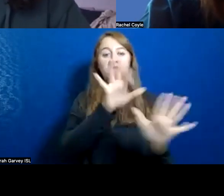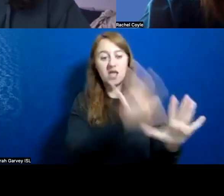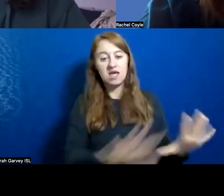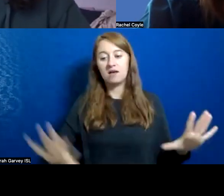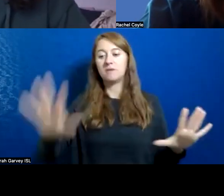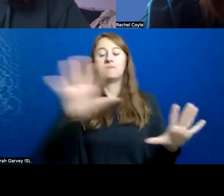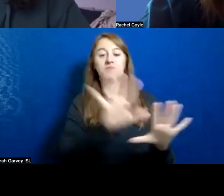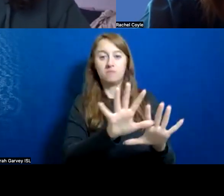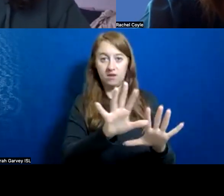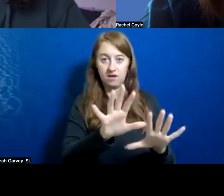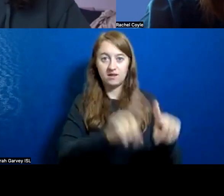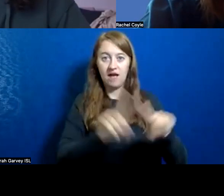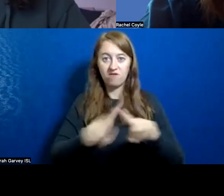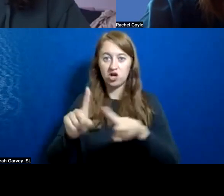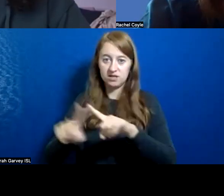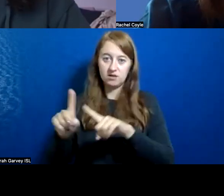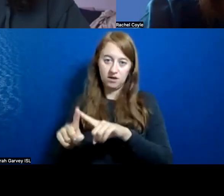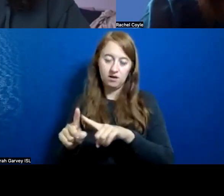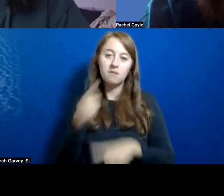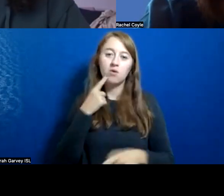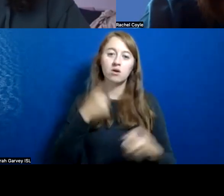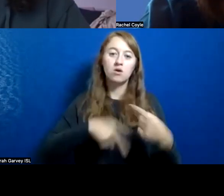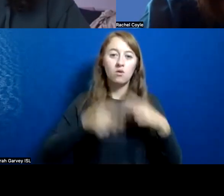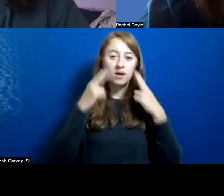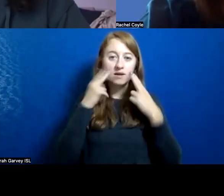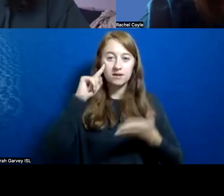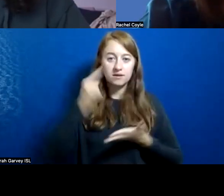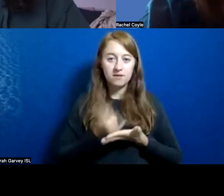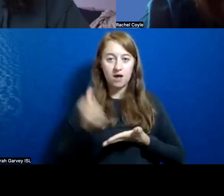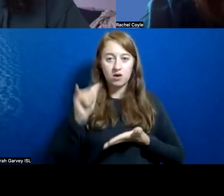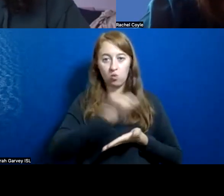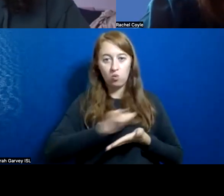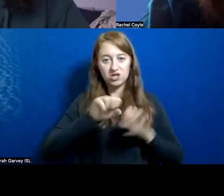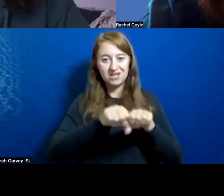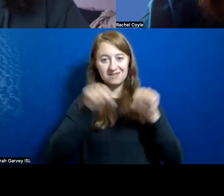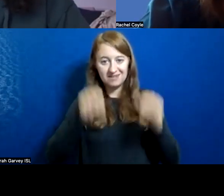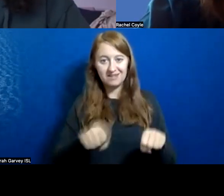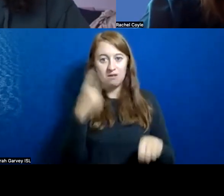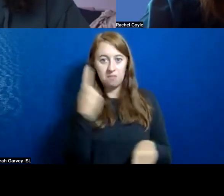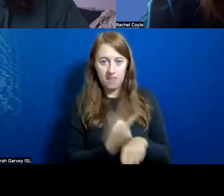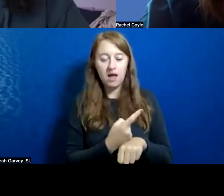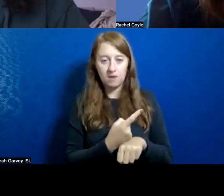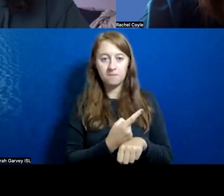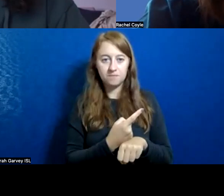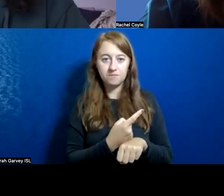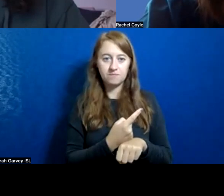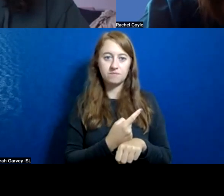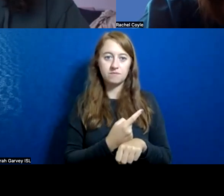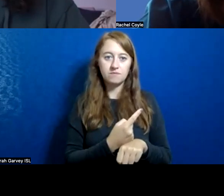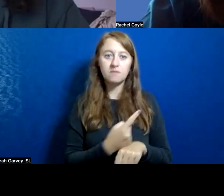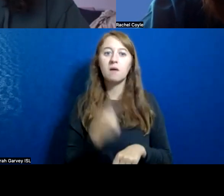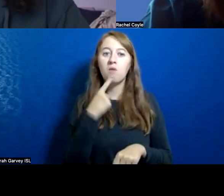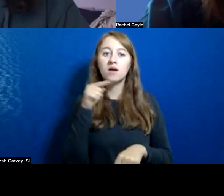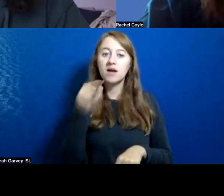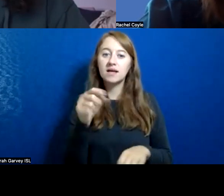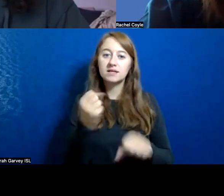possible to implement. You have to choose the right system, but there are systems existing. So it's doable. It's about how to do it